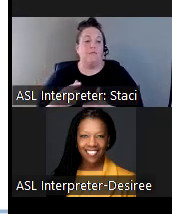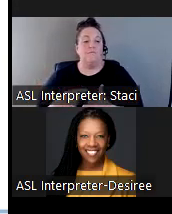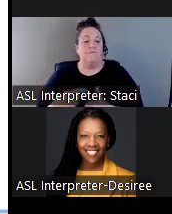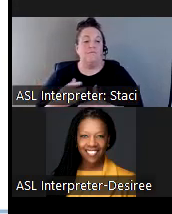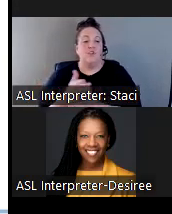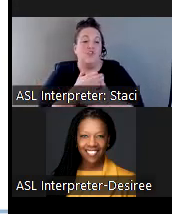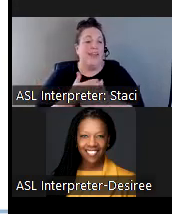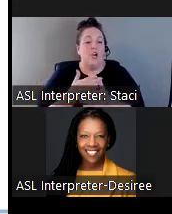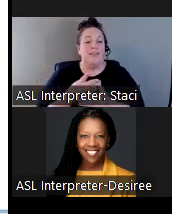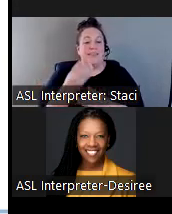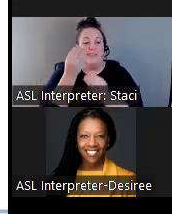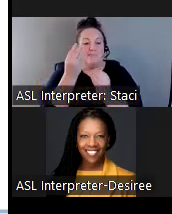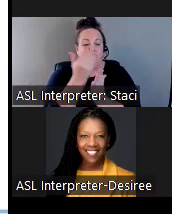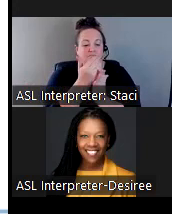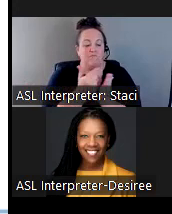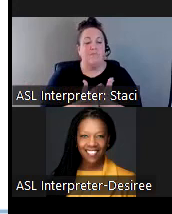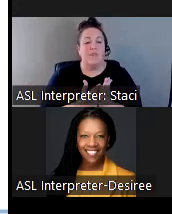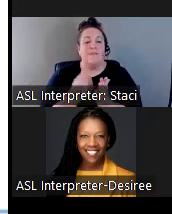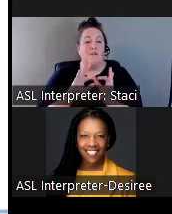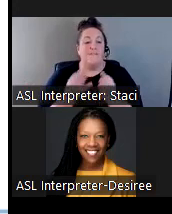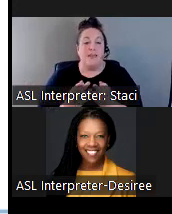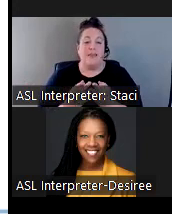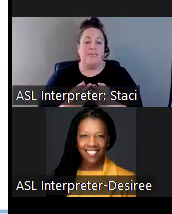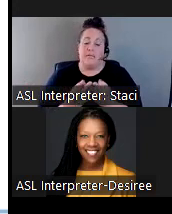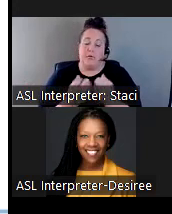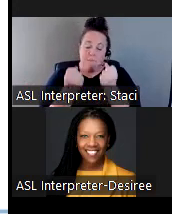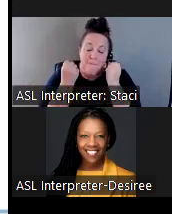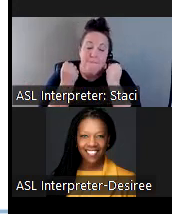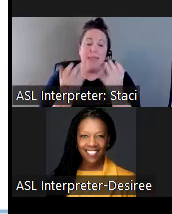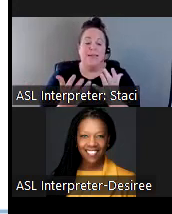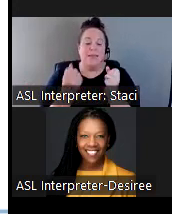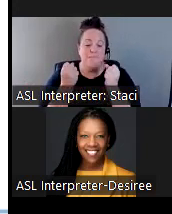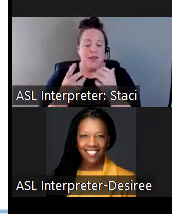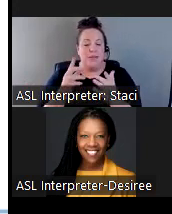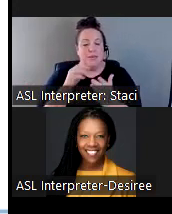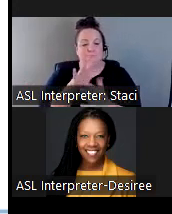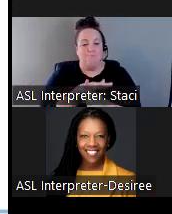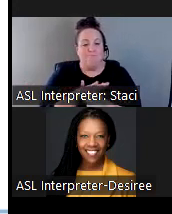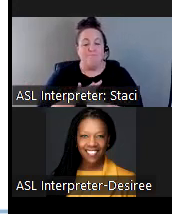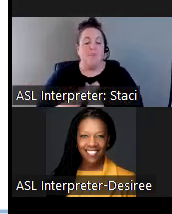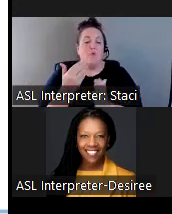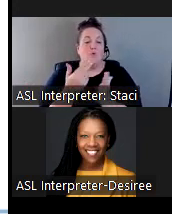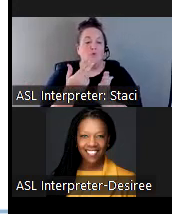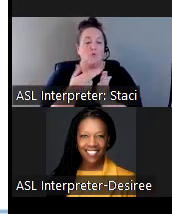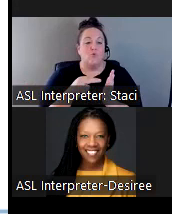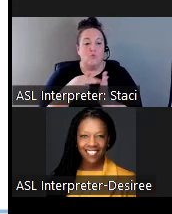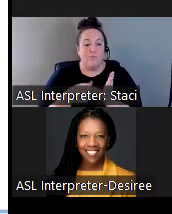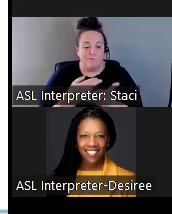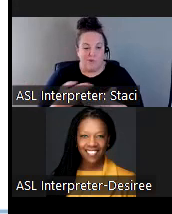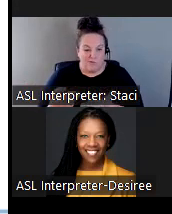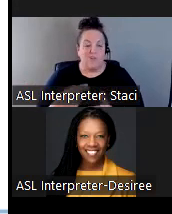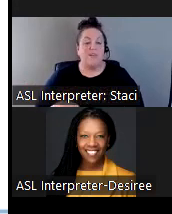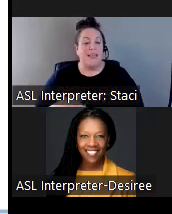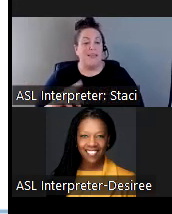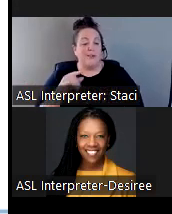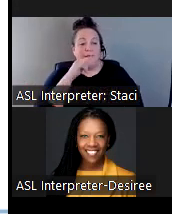for audiologists. And within this is a robust amount of information. If you're an audiologist who wants to become a pediatric audiologist,